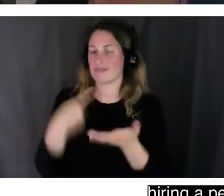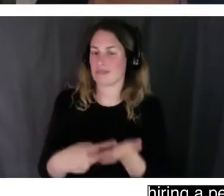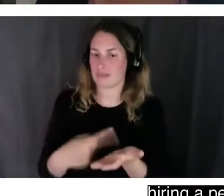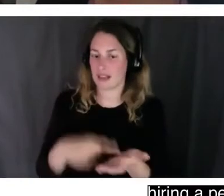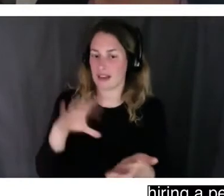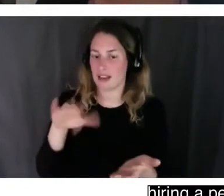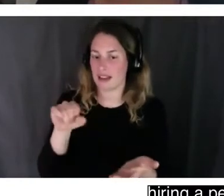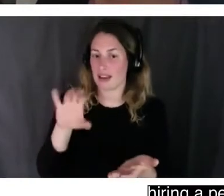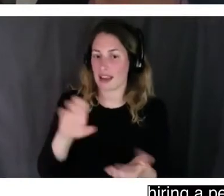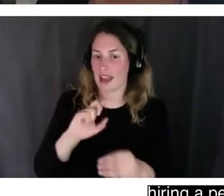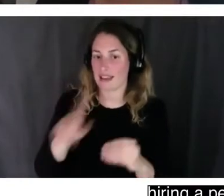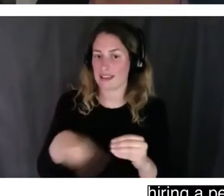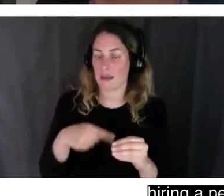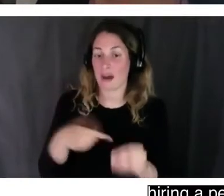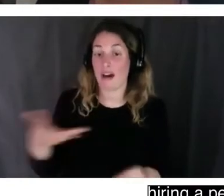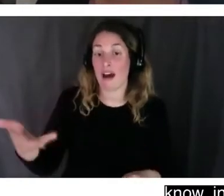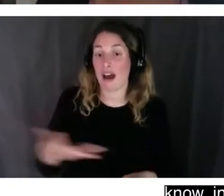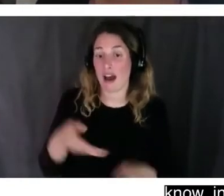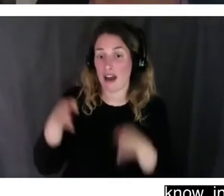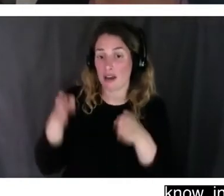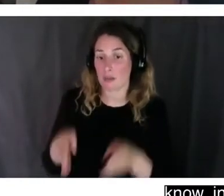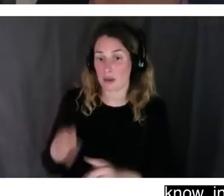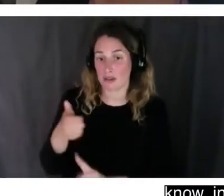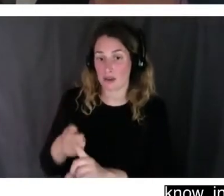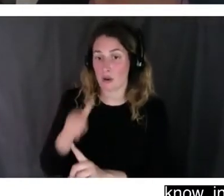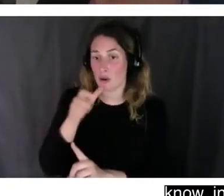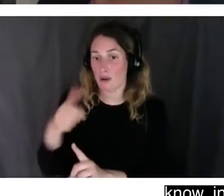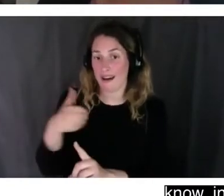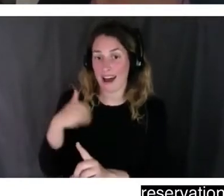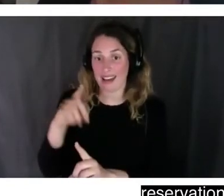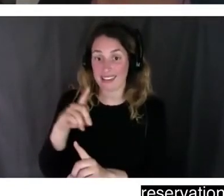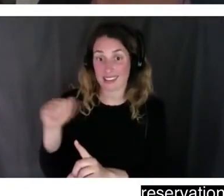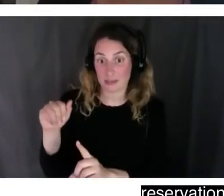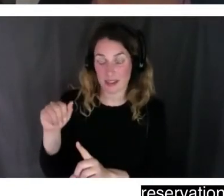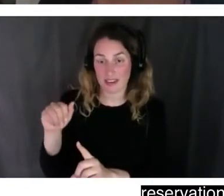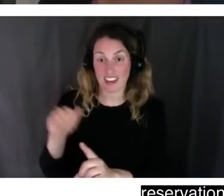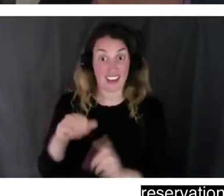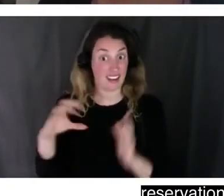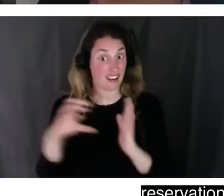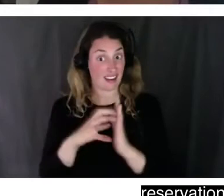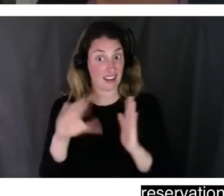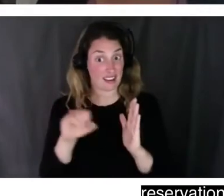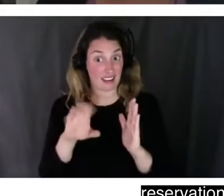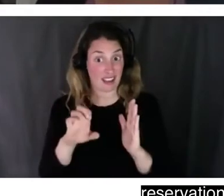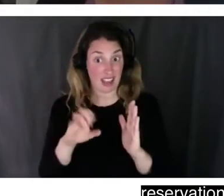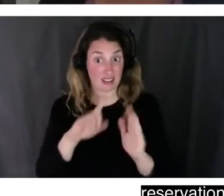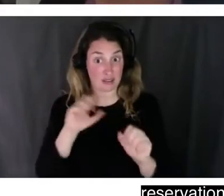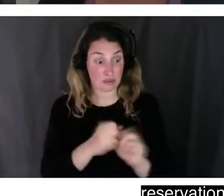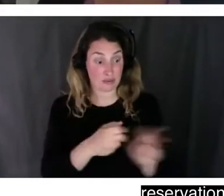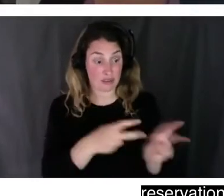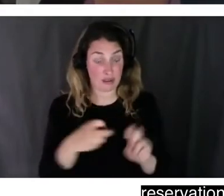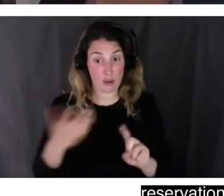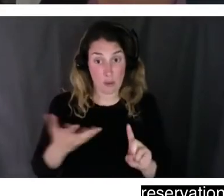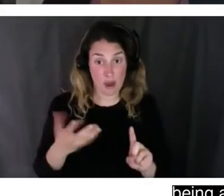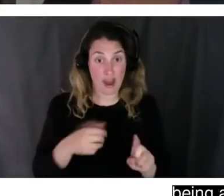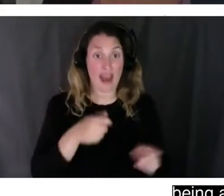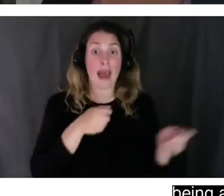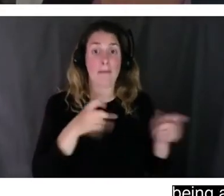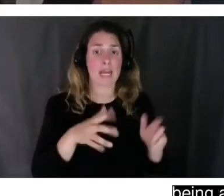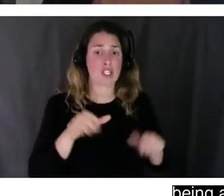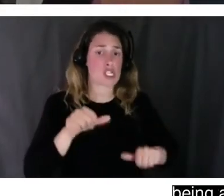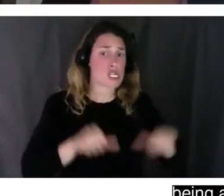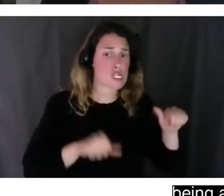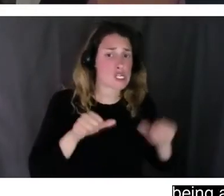person with a disability. And, in that case, the manager has reservations, and we describe that as